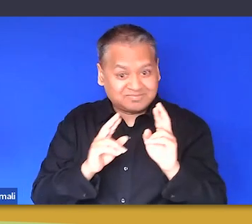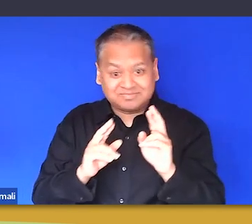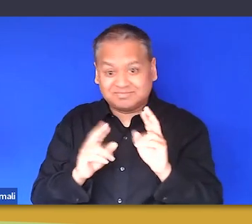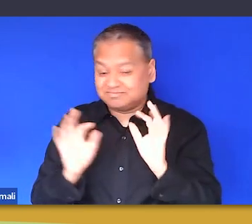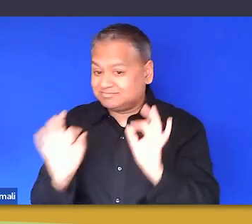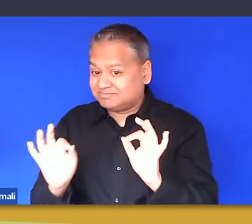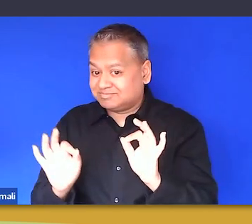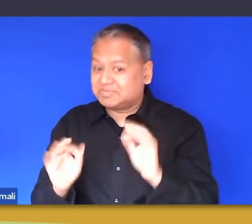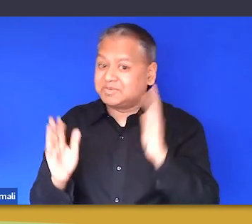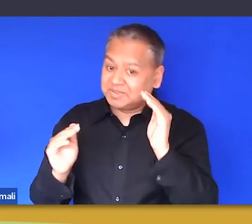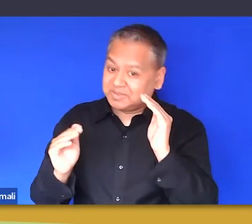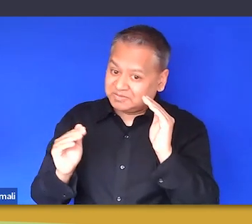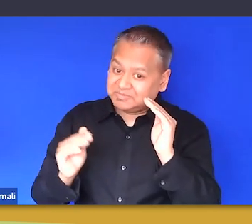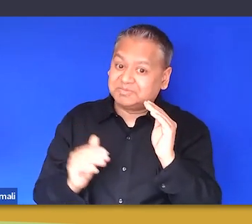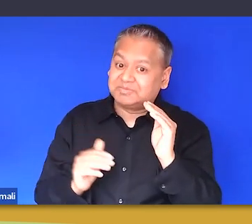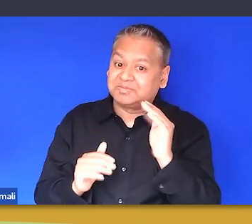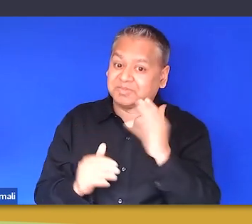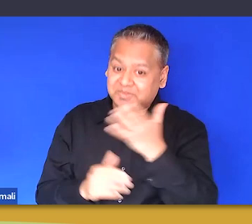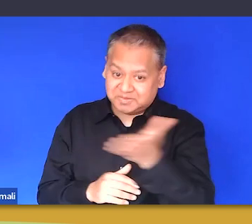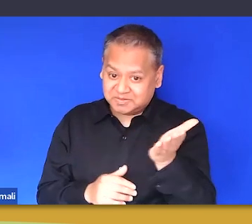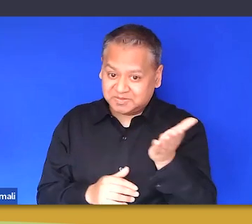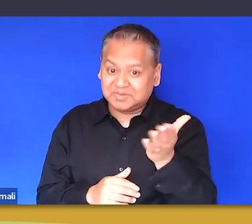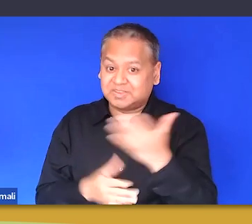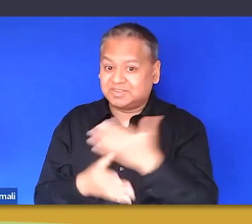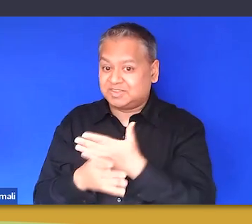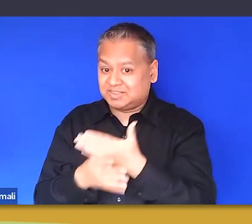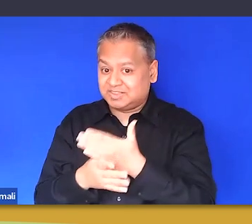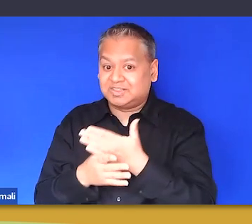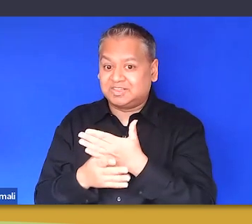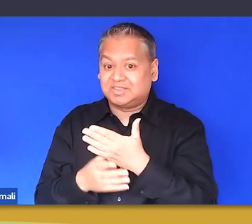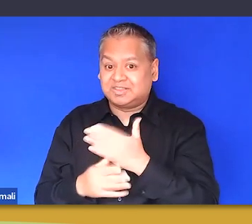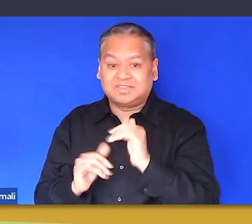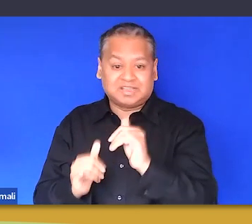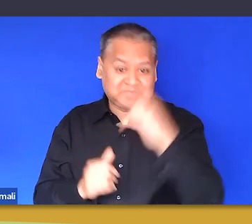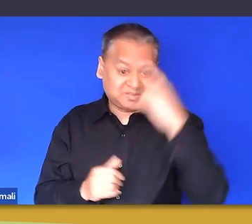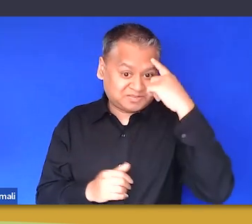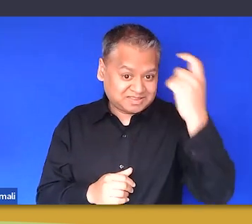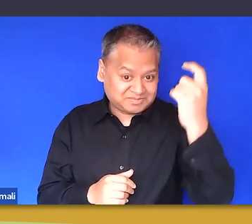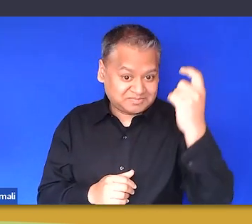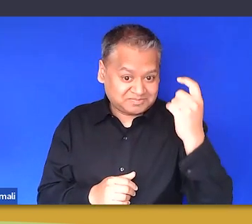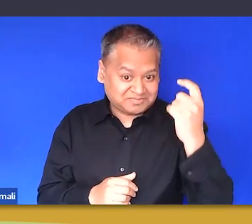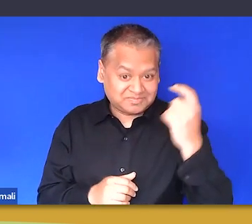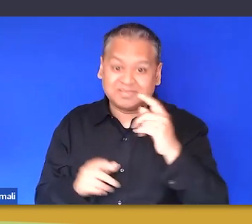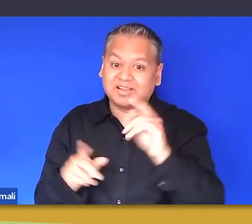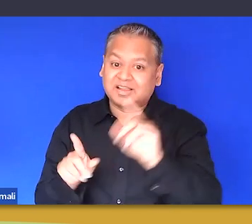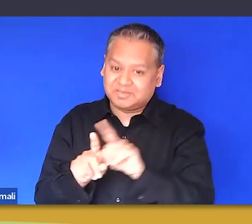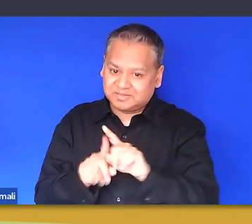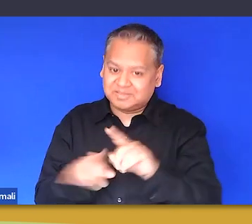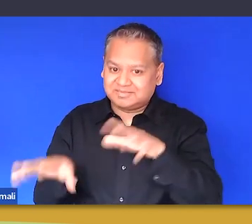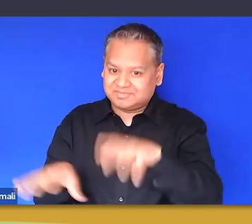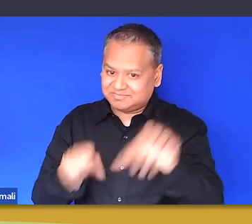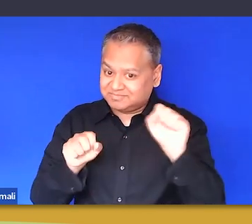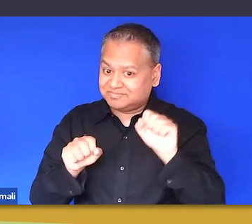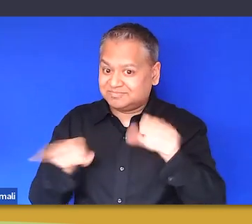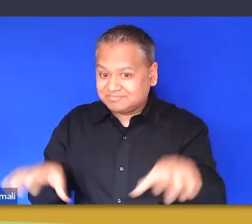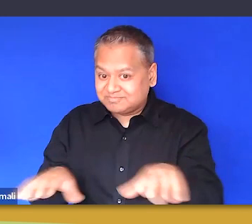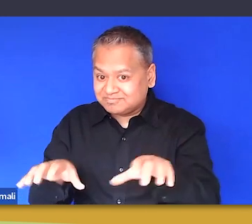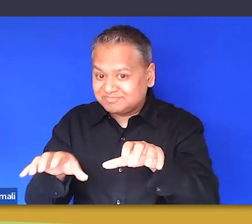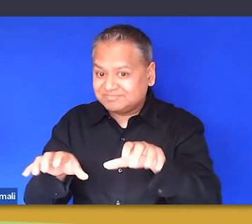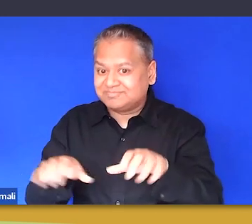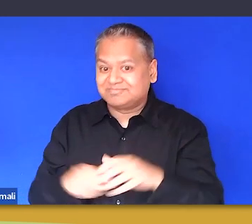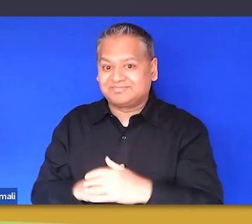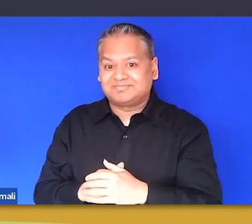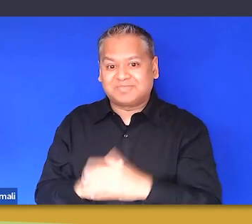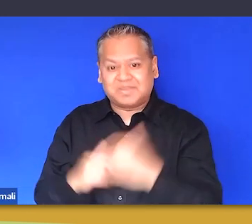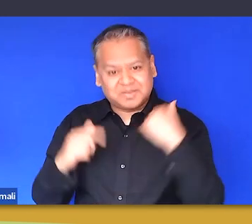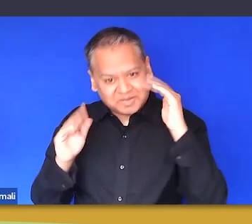in not only imagining this future, but also fighting for it. To everyone watching at home, I hope that you're inspired by the